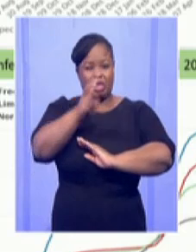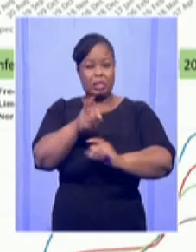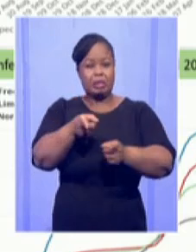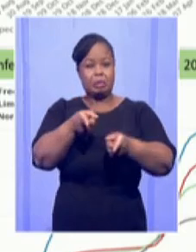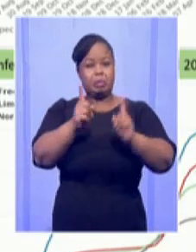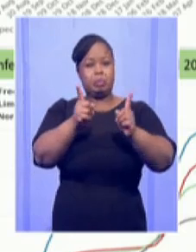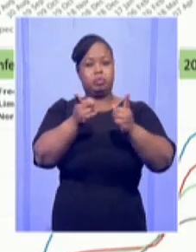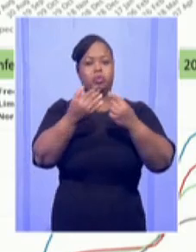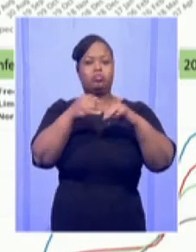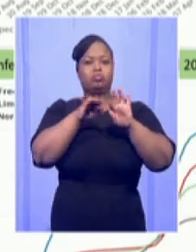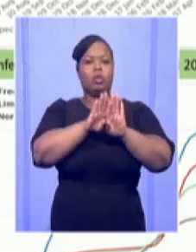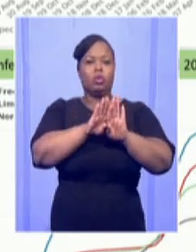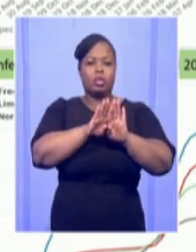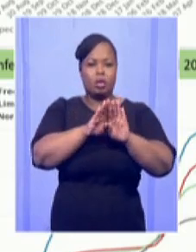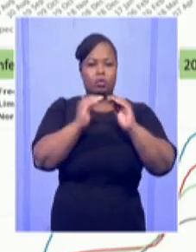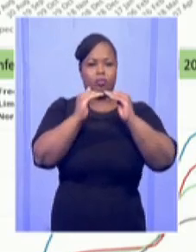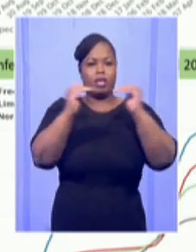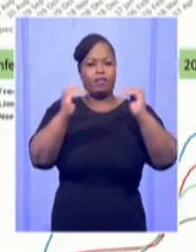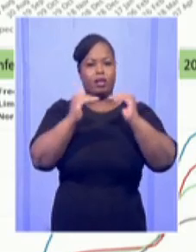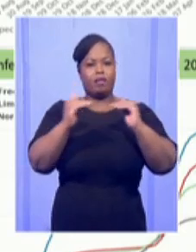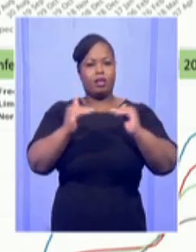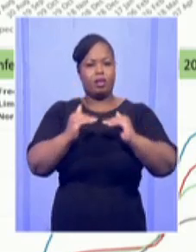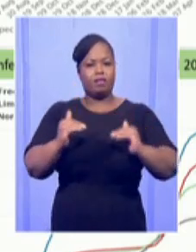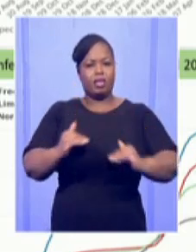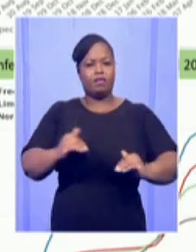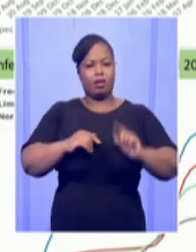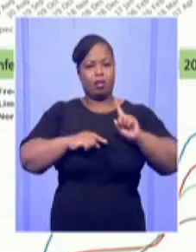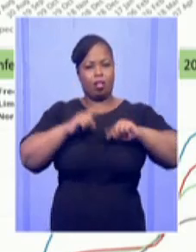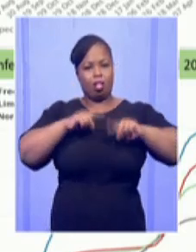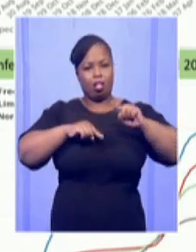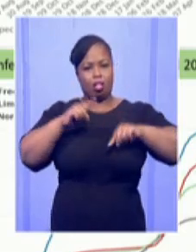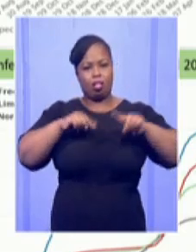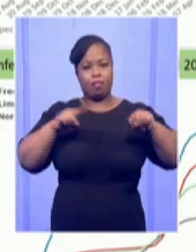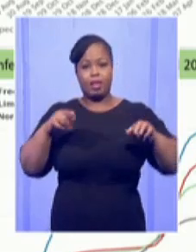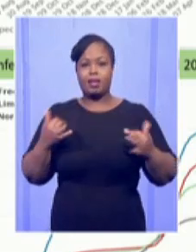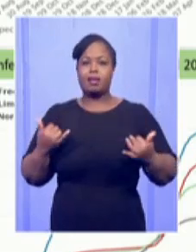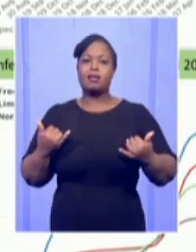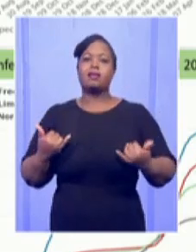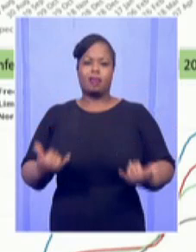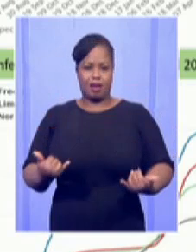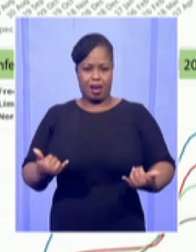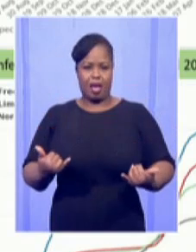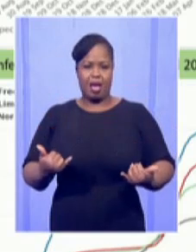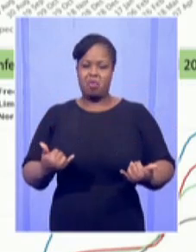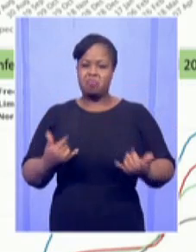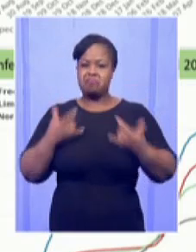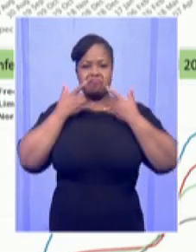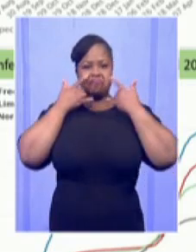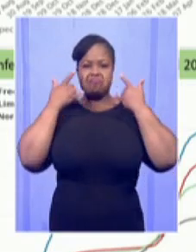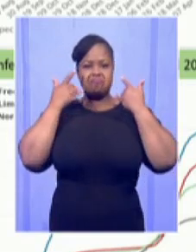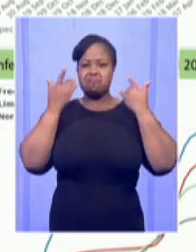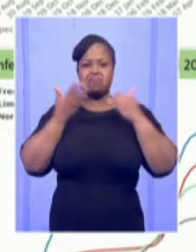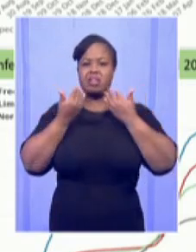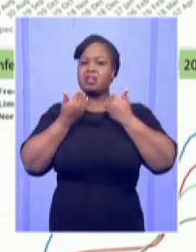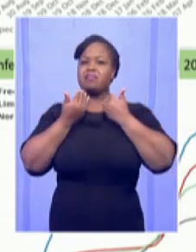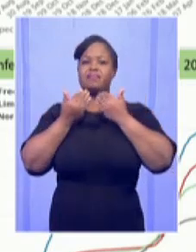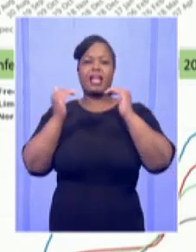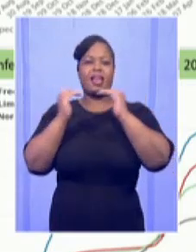to easing of nearly all restrictions. Now we are in a moment where there are no longer restrictions.